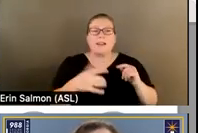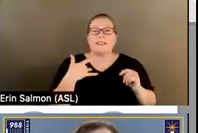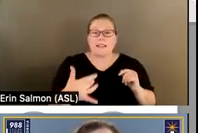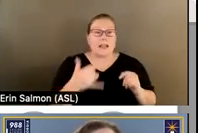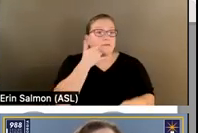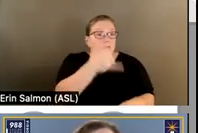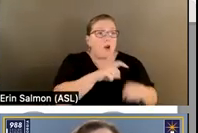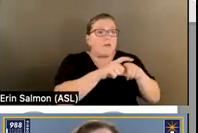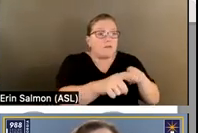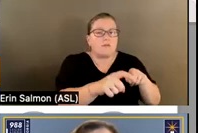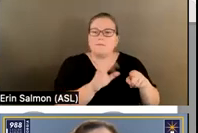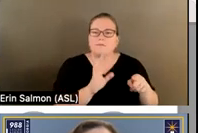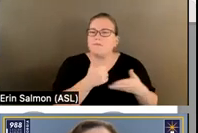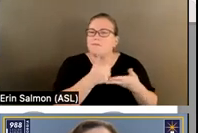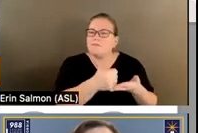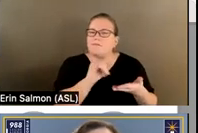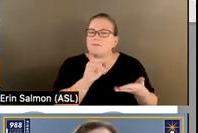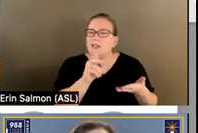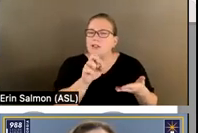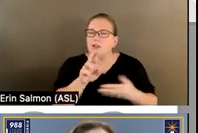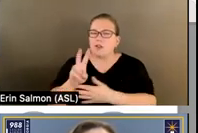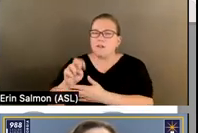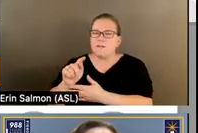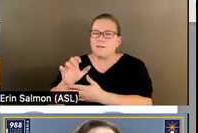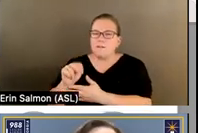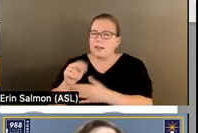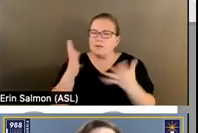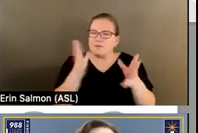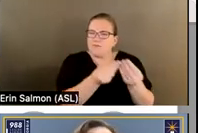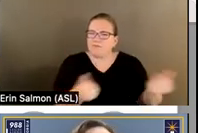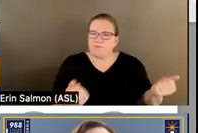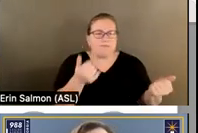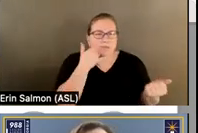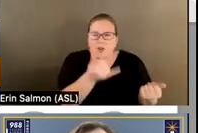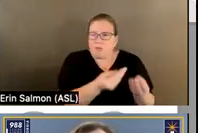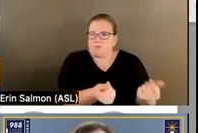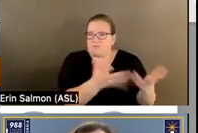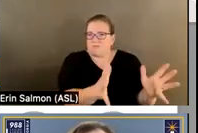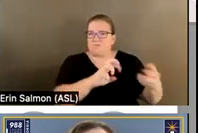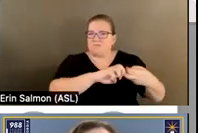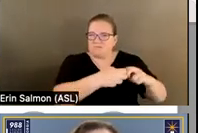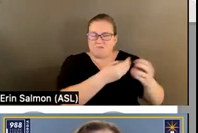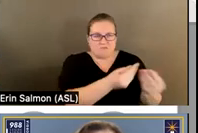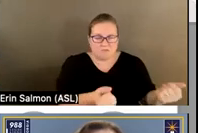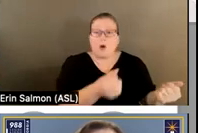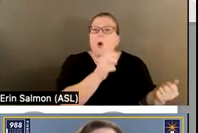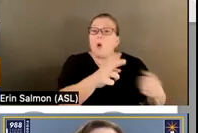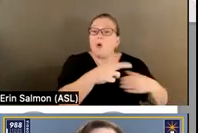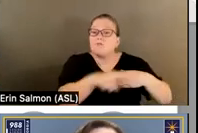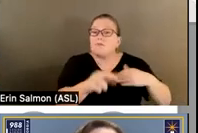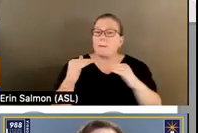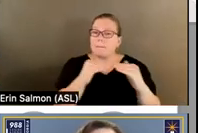intervention, the problem's able to be resolved on the call, or we can transfer to a warm line or a peer support